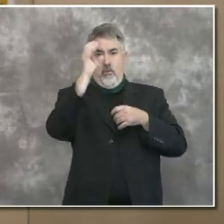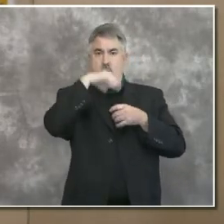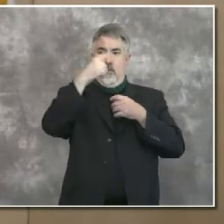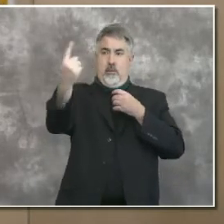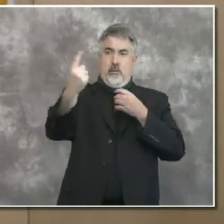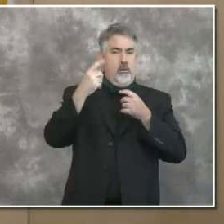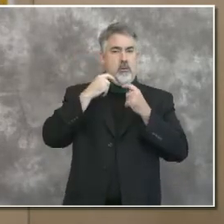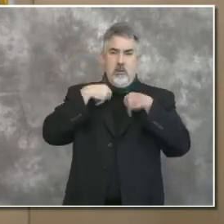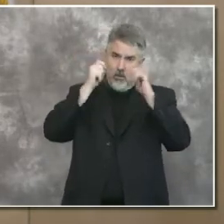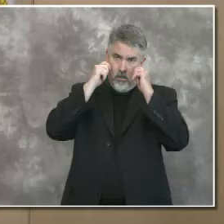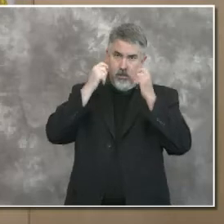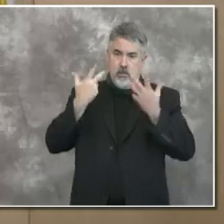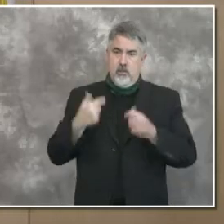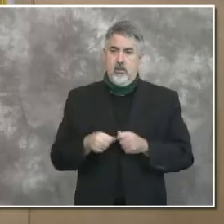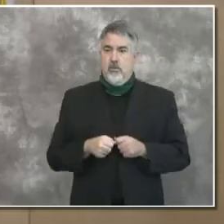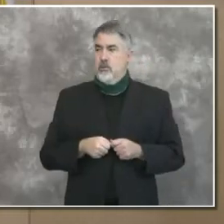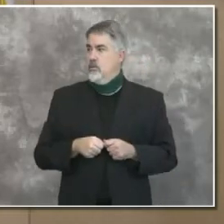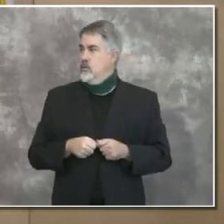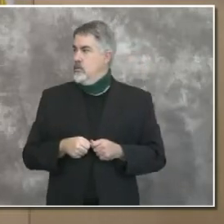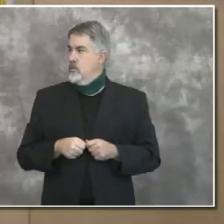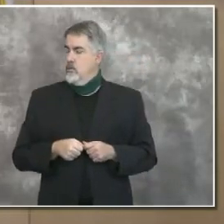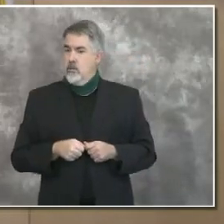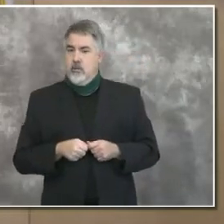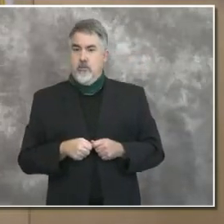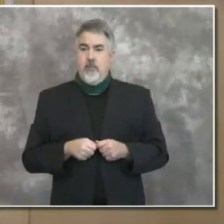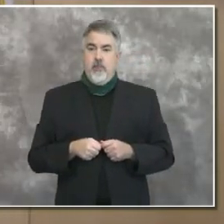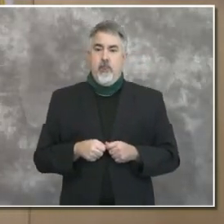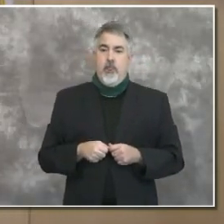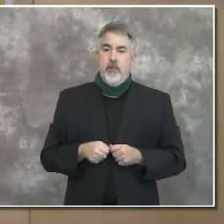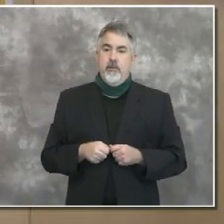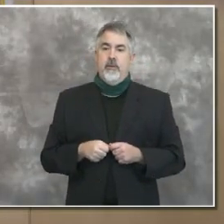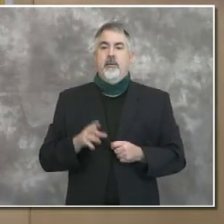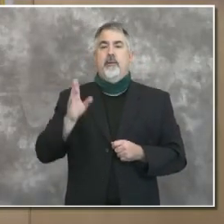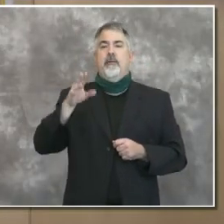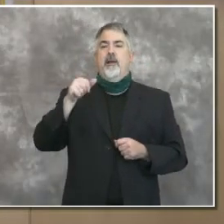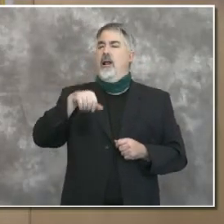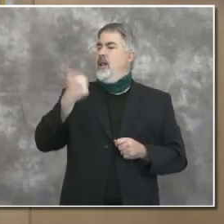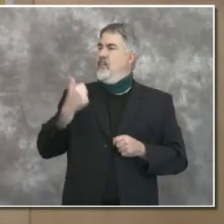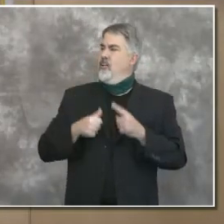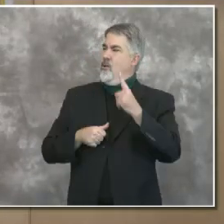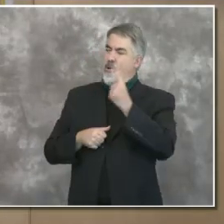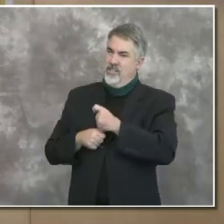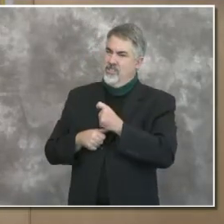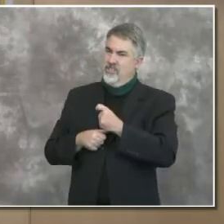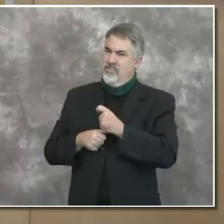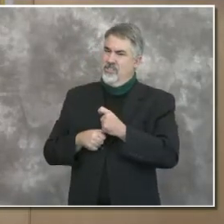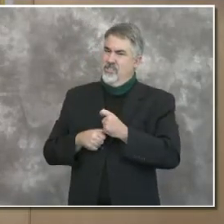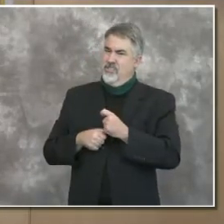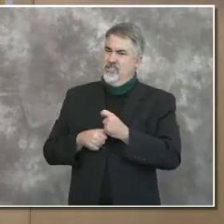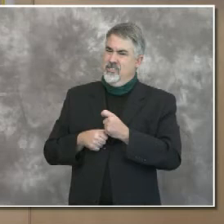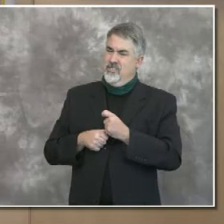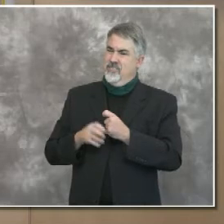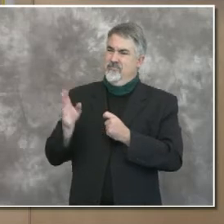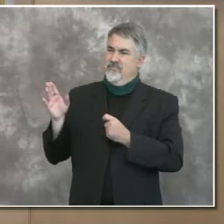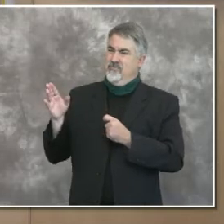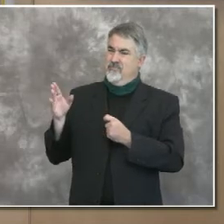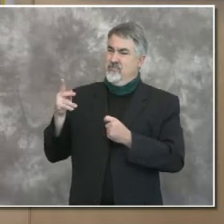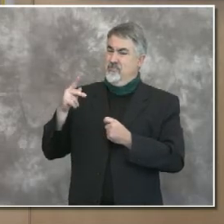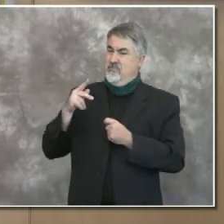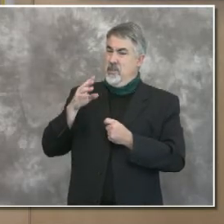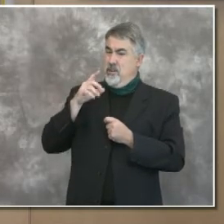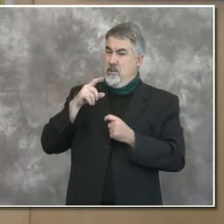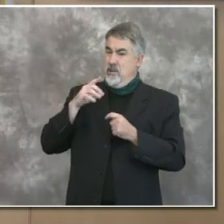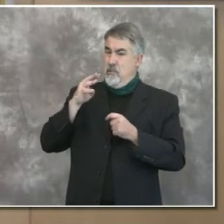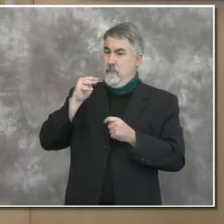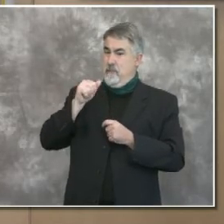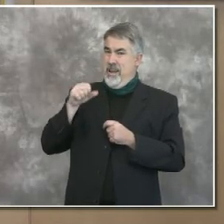Thanks. My other question is about mass testing and also the role of blood